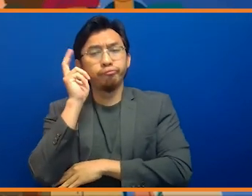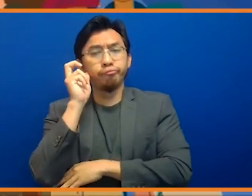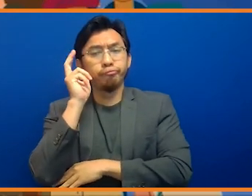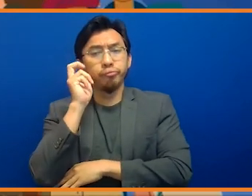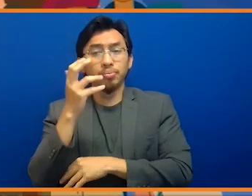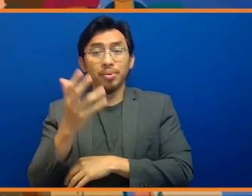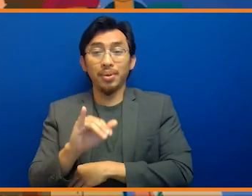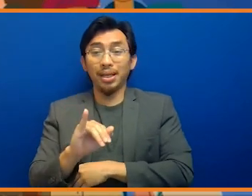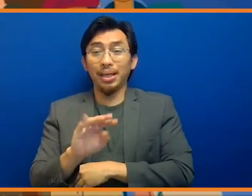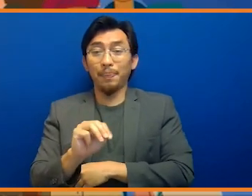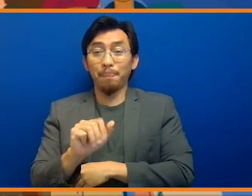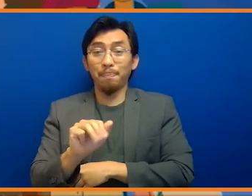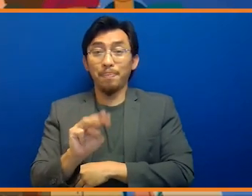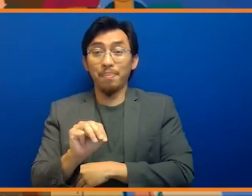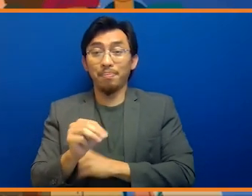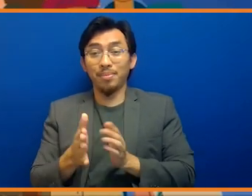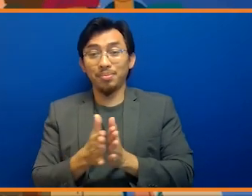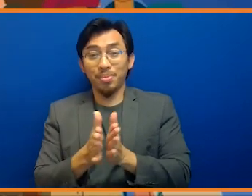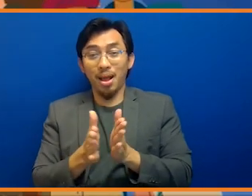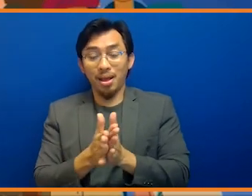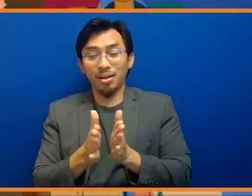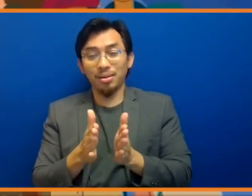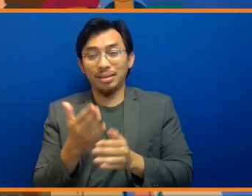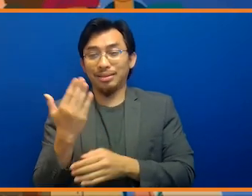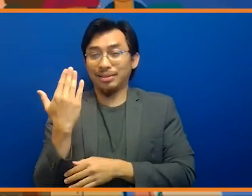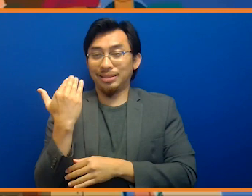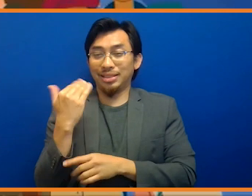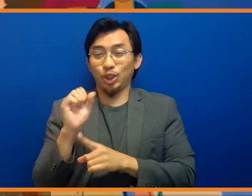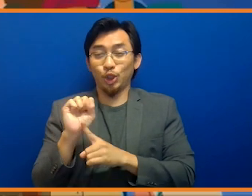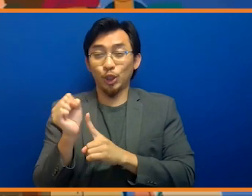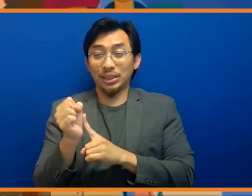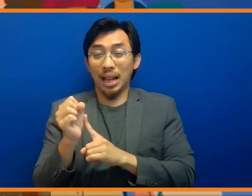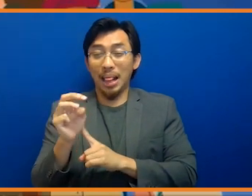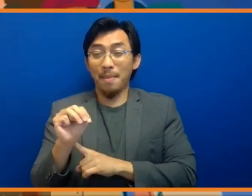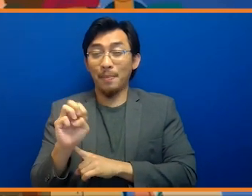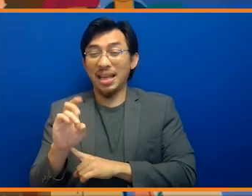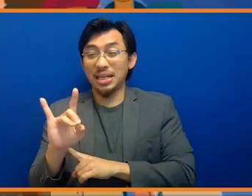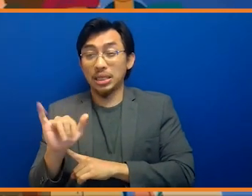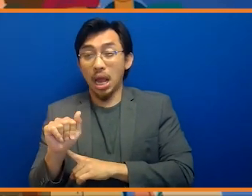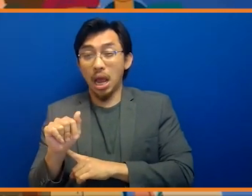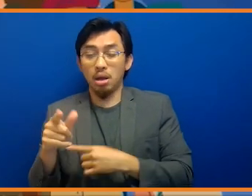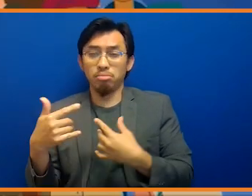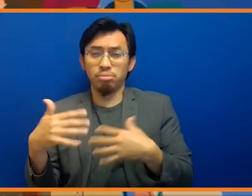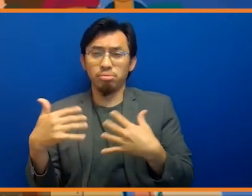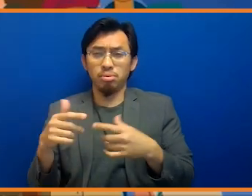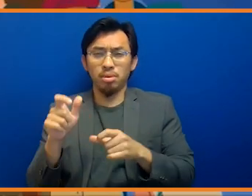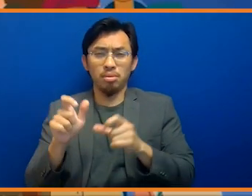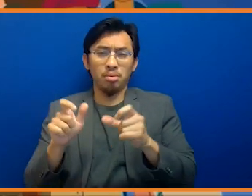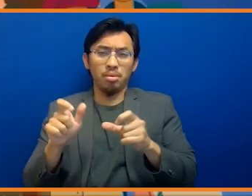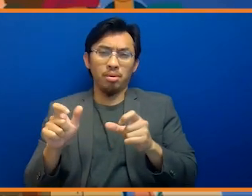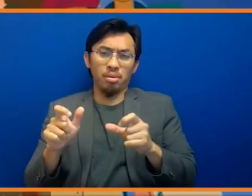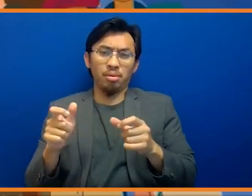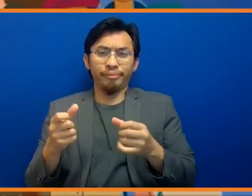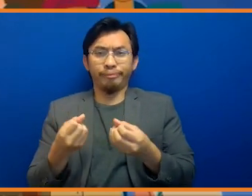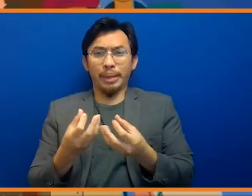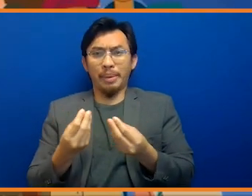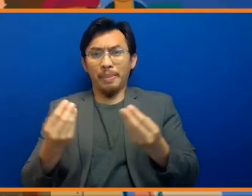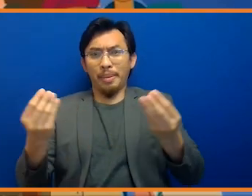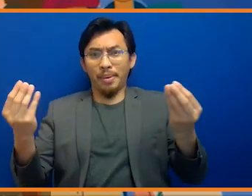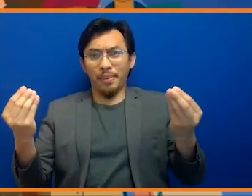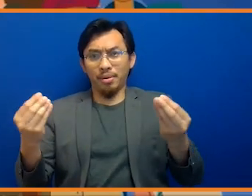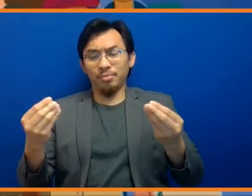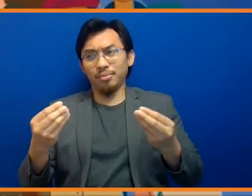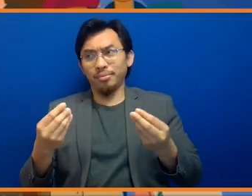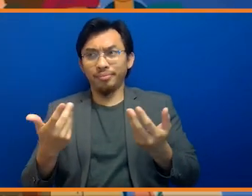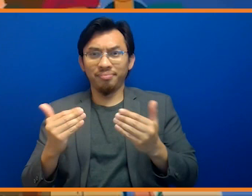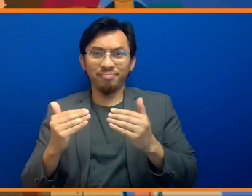maybe Imam, yeah, explain about nowadays we are in social media very popular, high